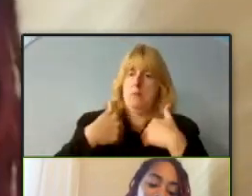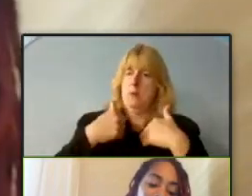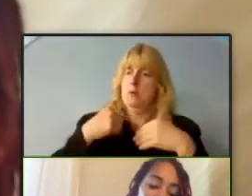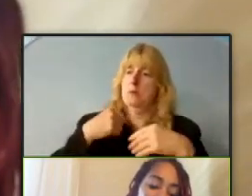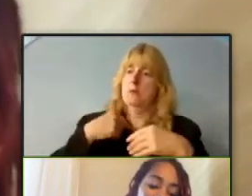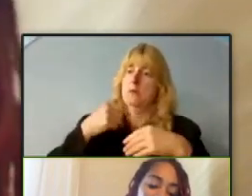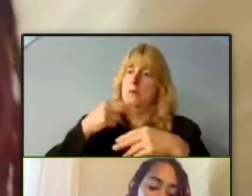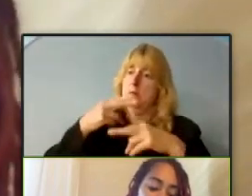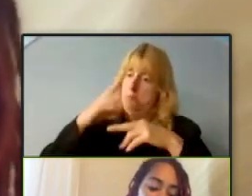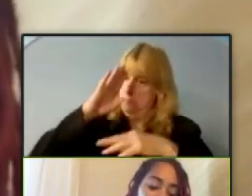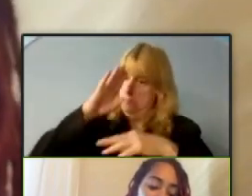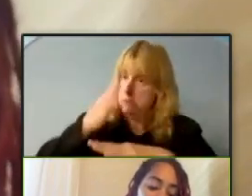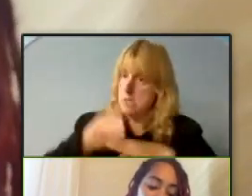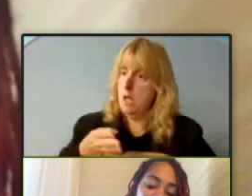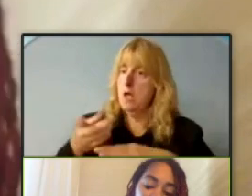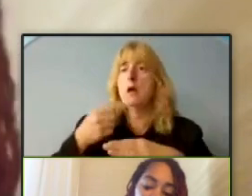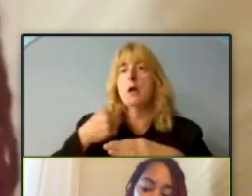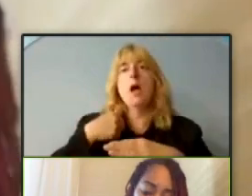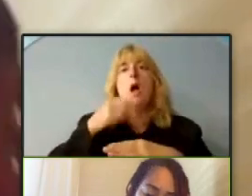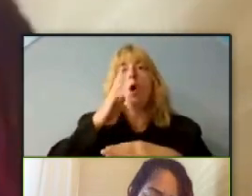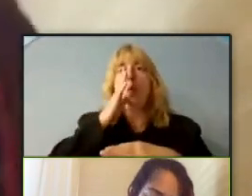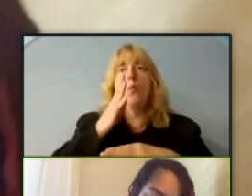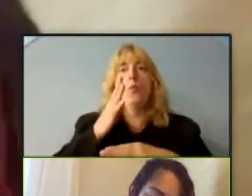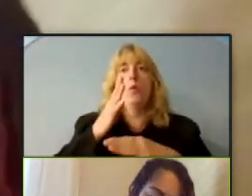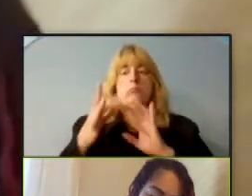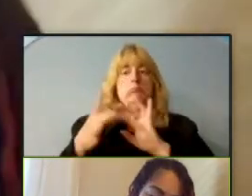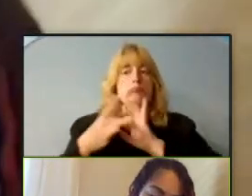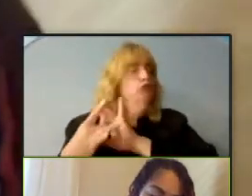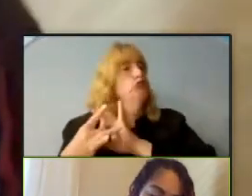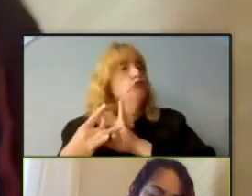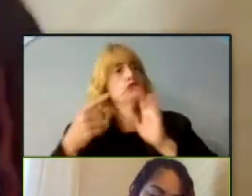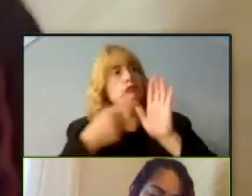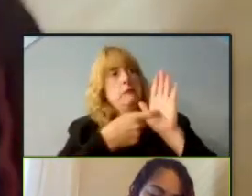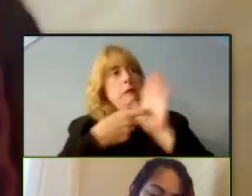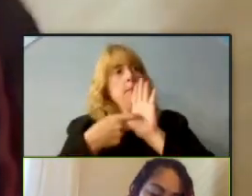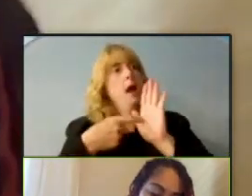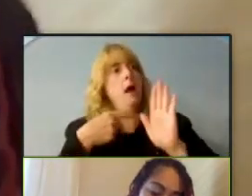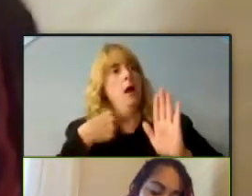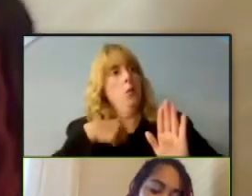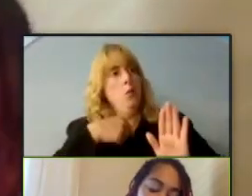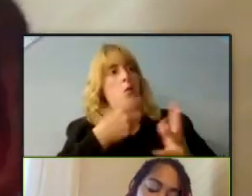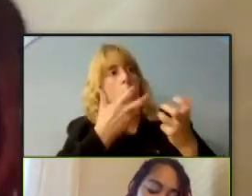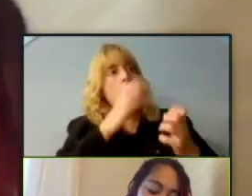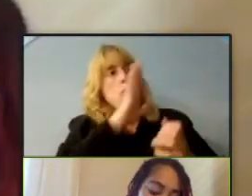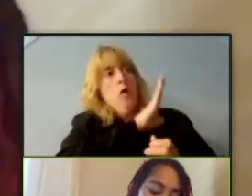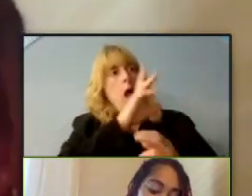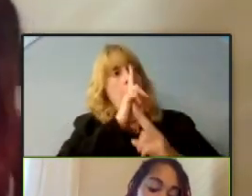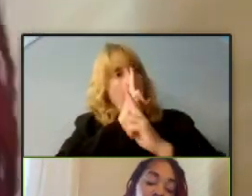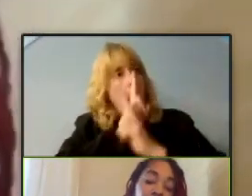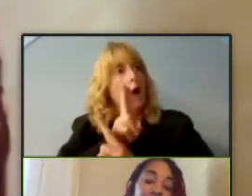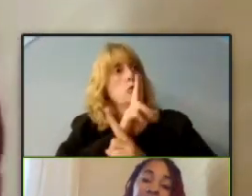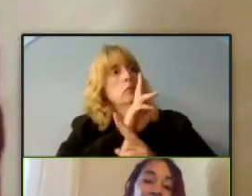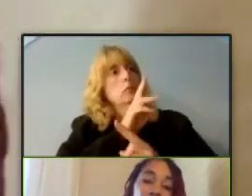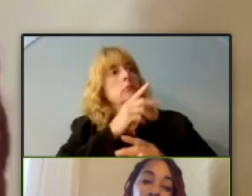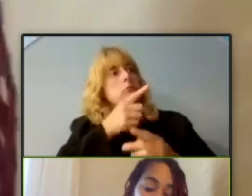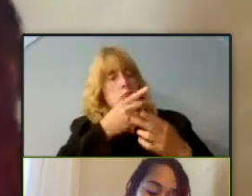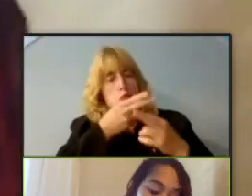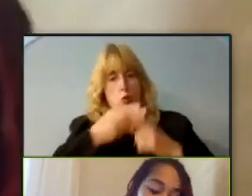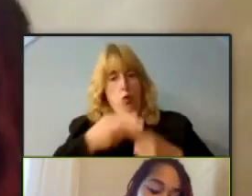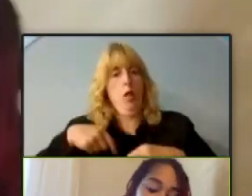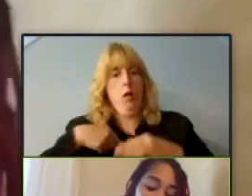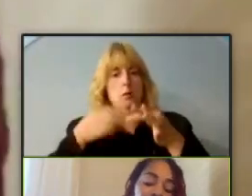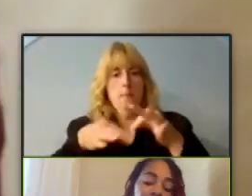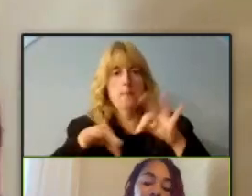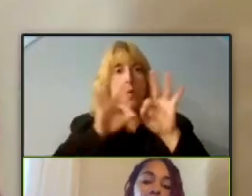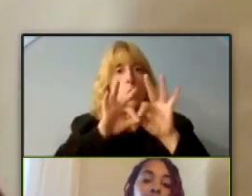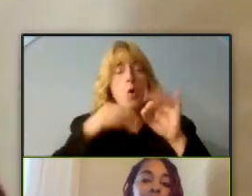I would chain myself to you and demand we honor your importance. I call my baby boy Elephant. This is no cute pet